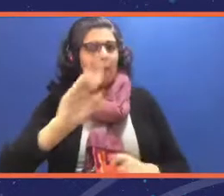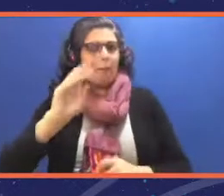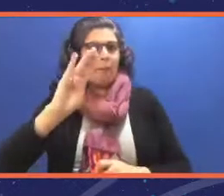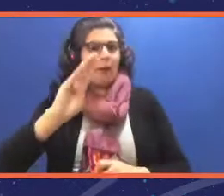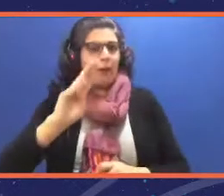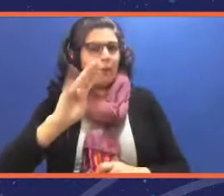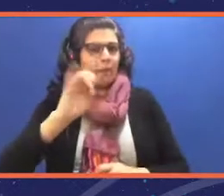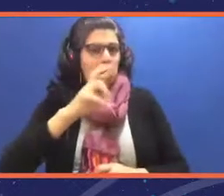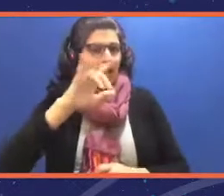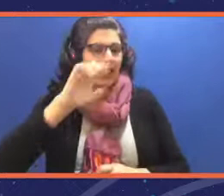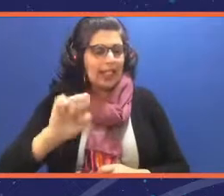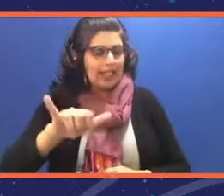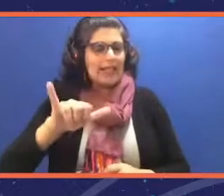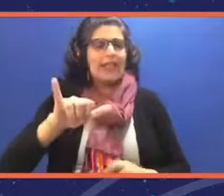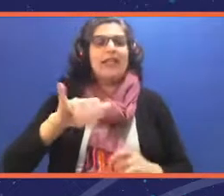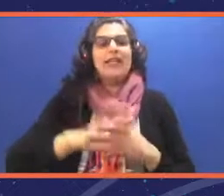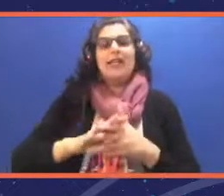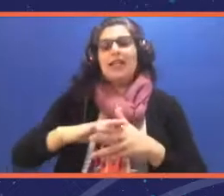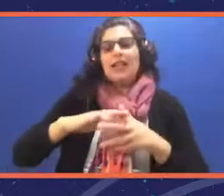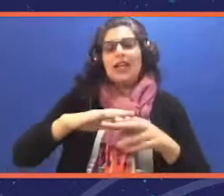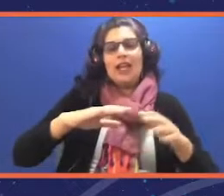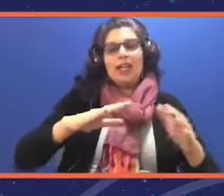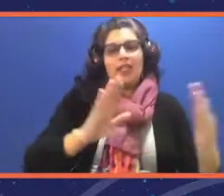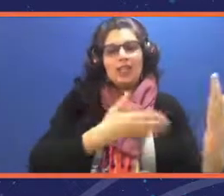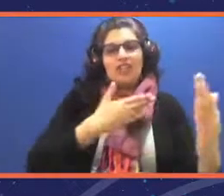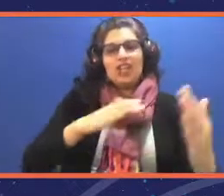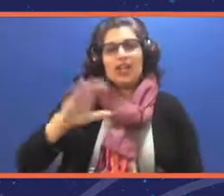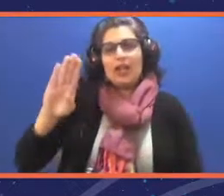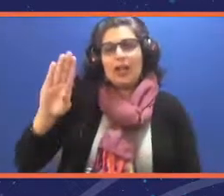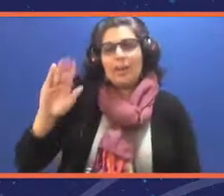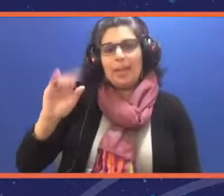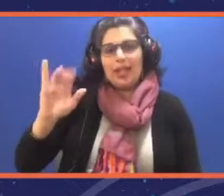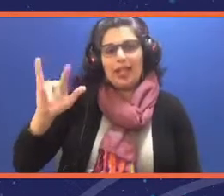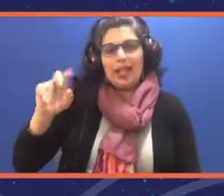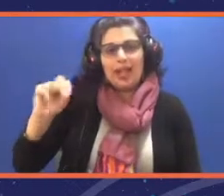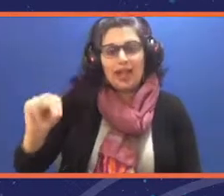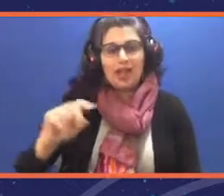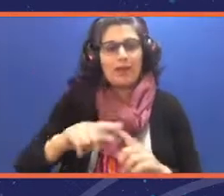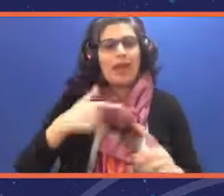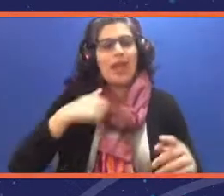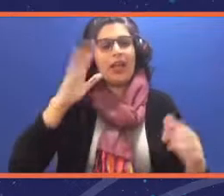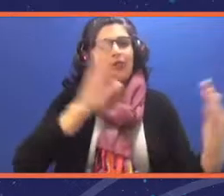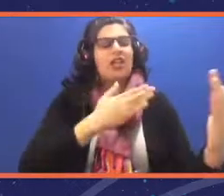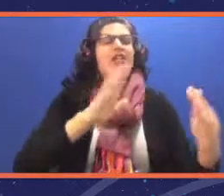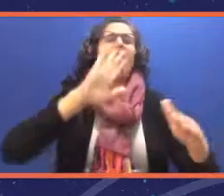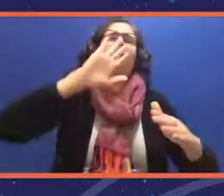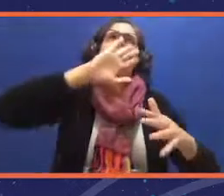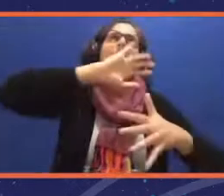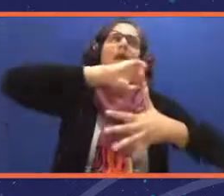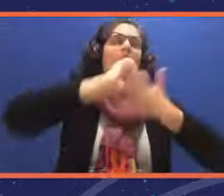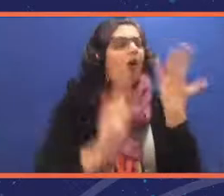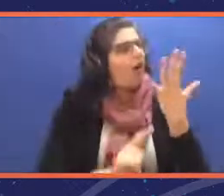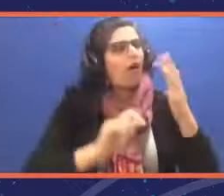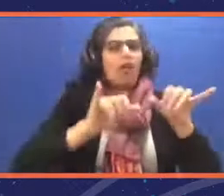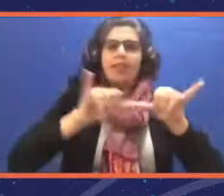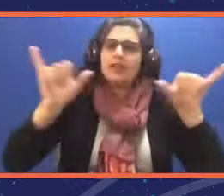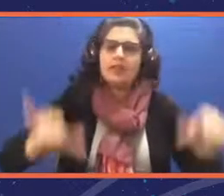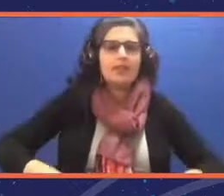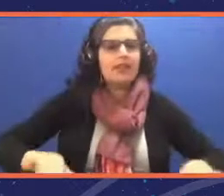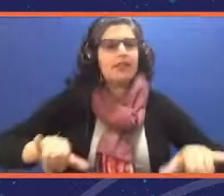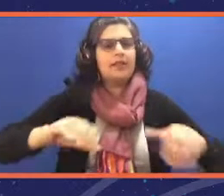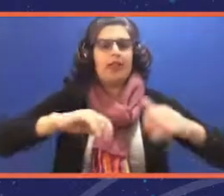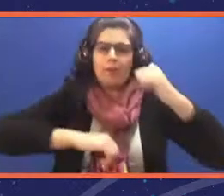down Babylon, which is a song, you know, obviously chanting down Babylon, but I'm chanting down all the systems and structures from like an intersectional